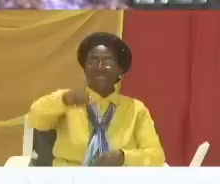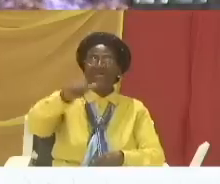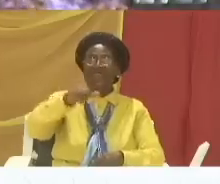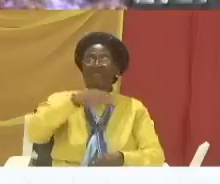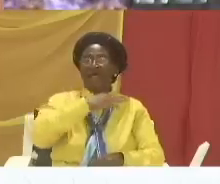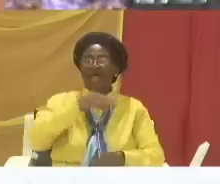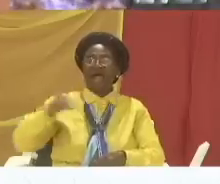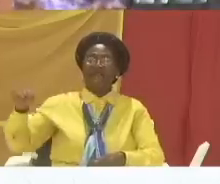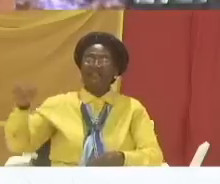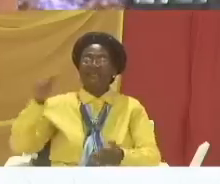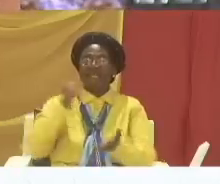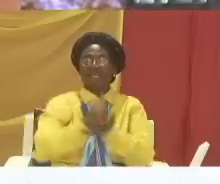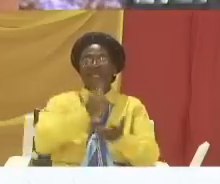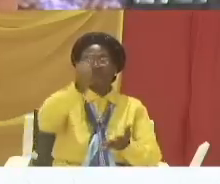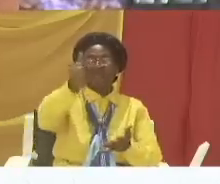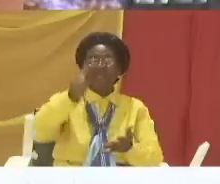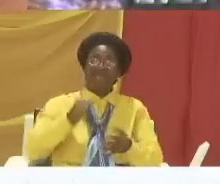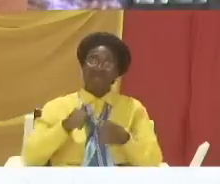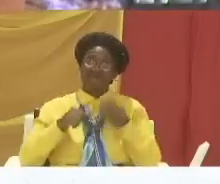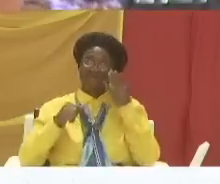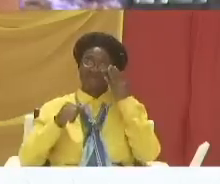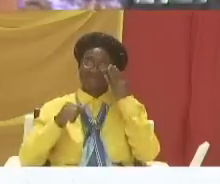amen.